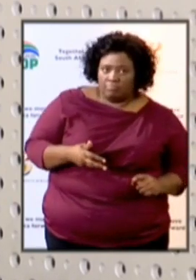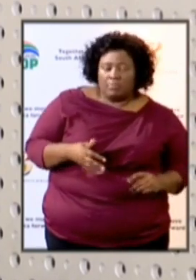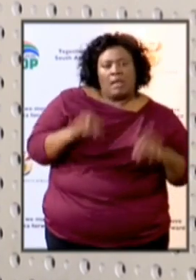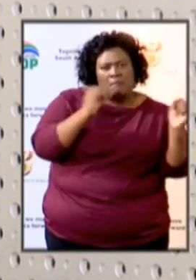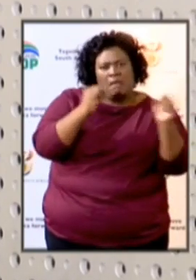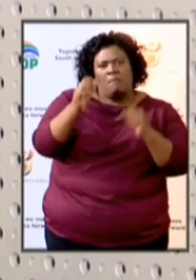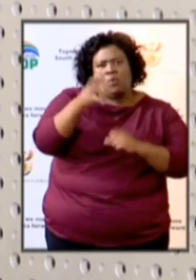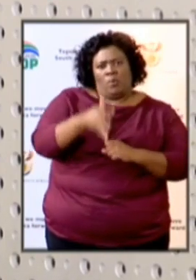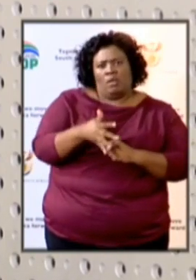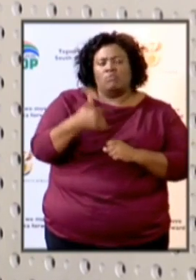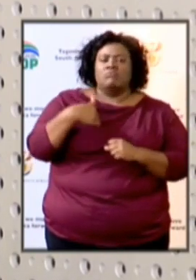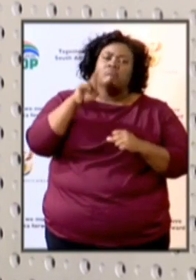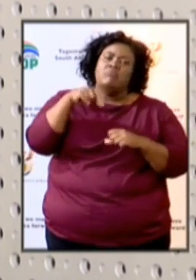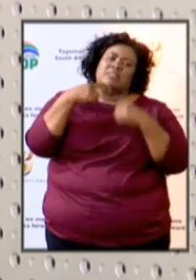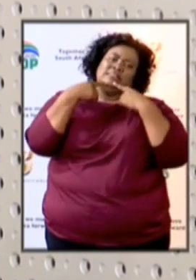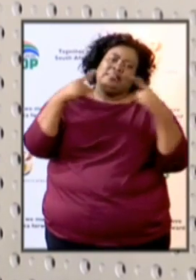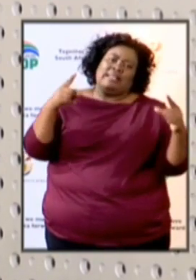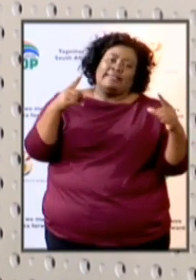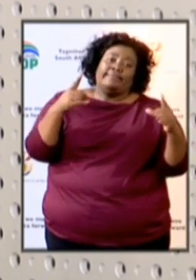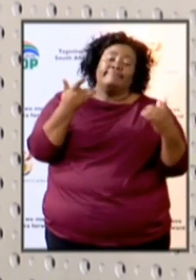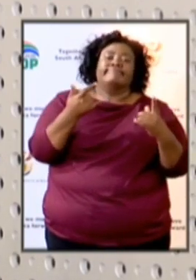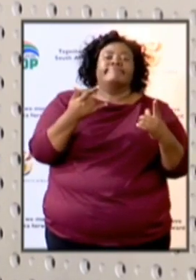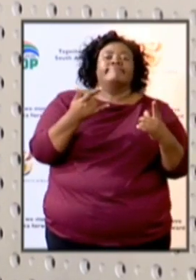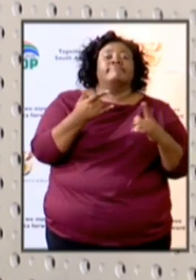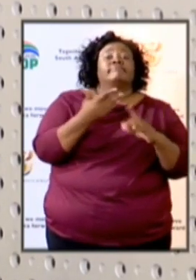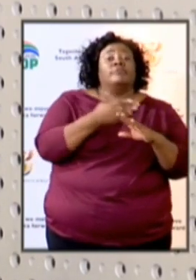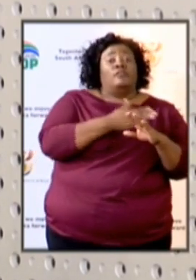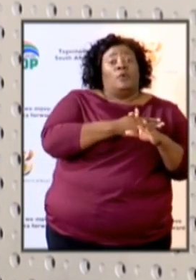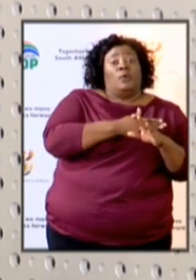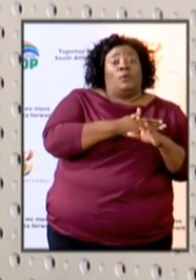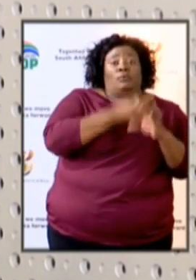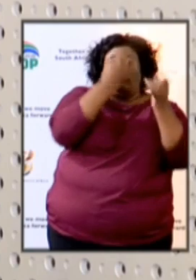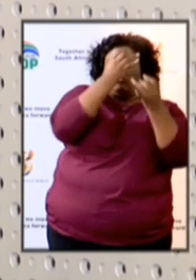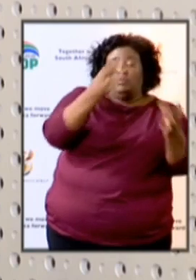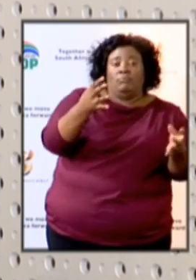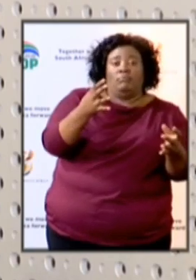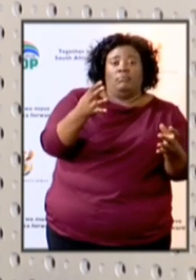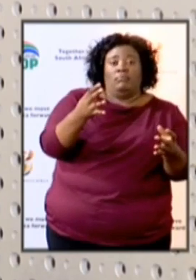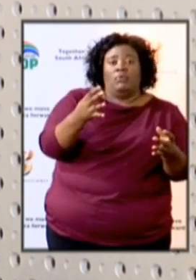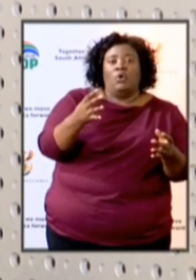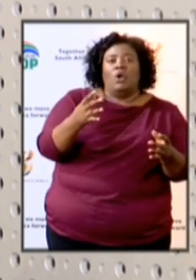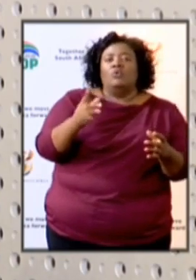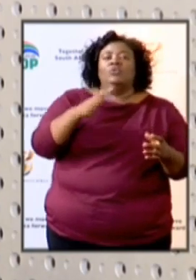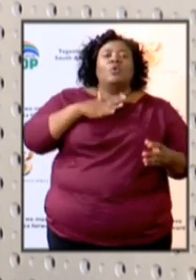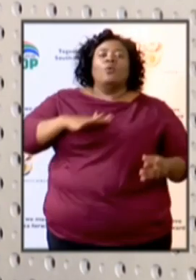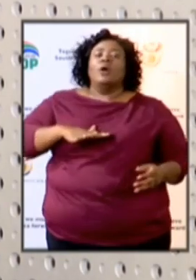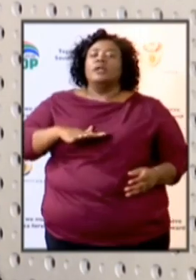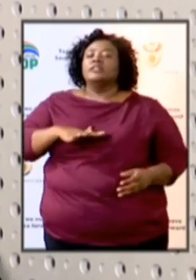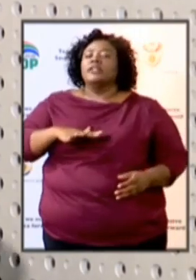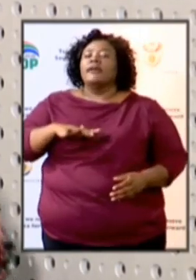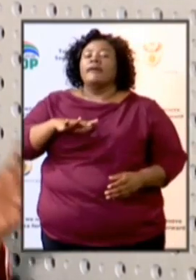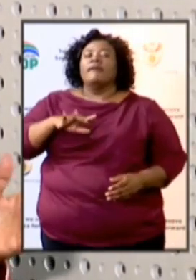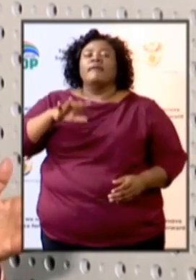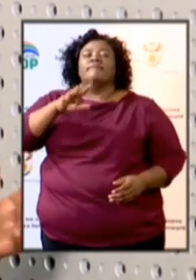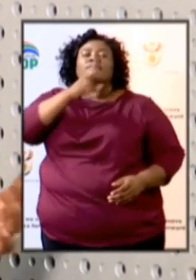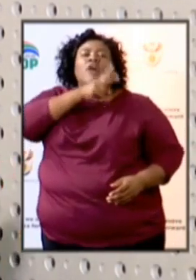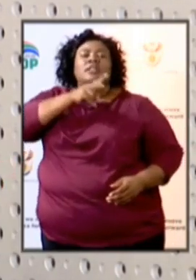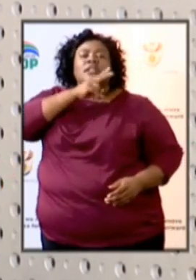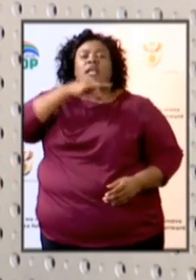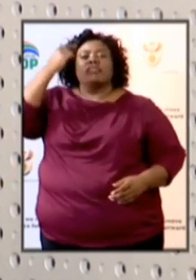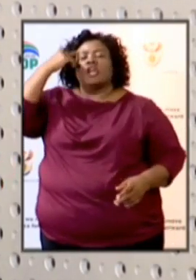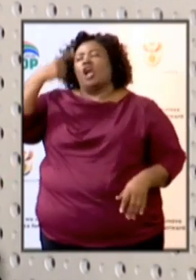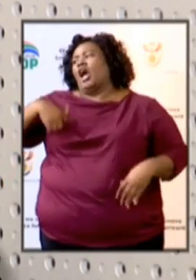okufanele sizisho nje. Saqala singaze sithi mhlambe ngolwesihlanu hawu sobe sesikhululekile